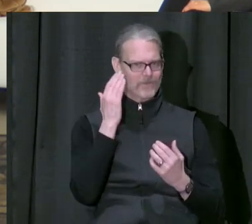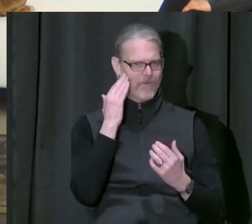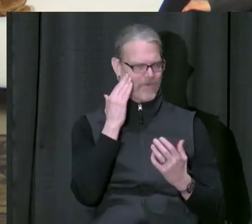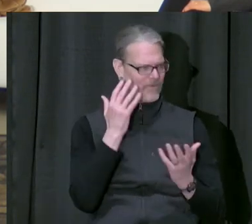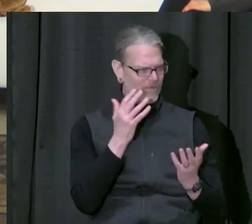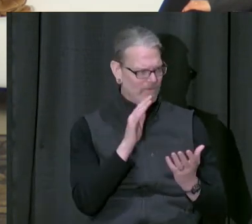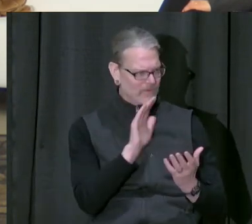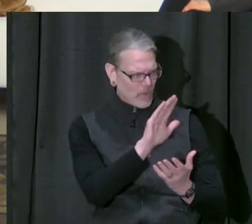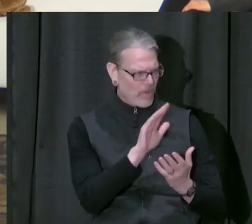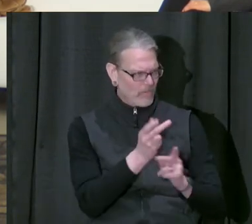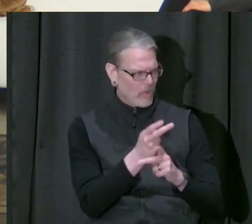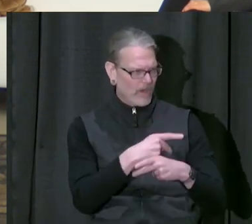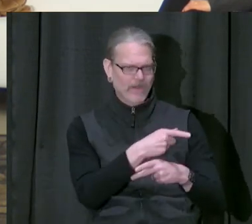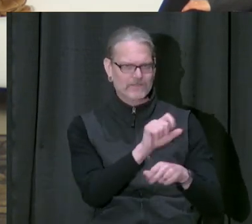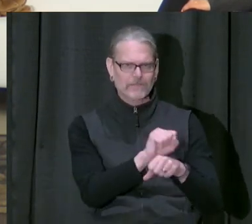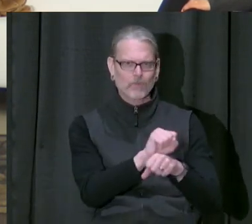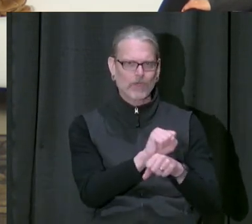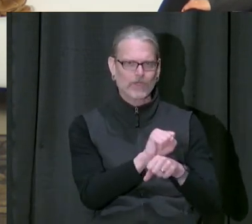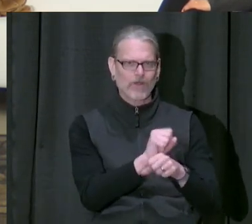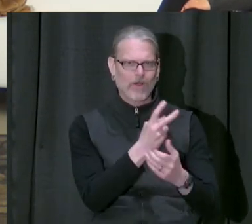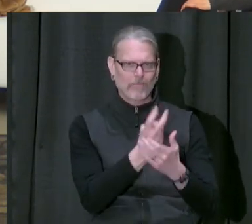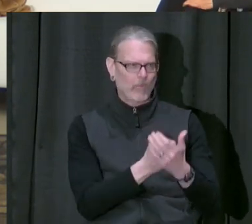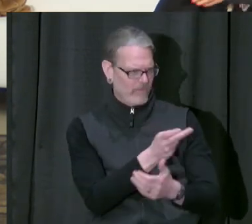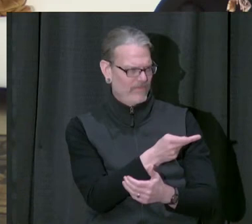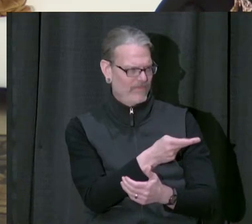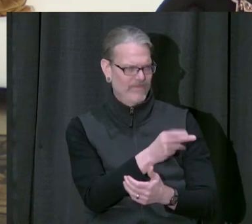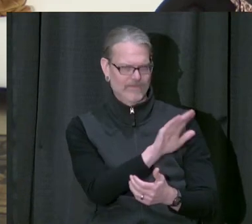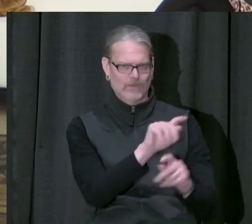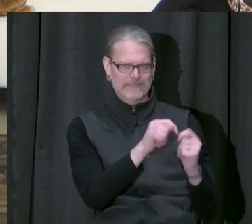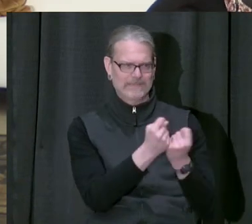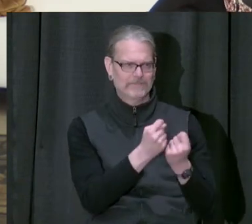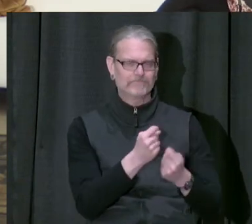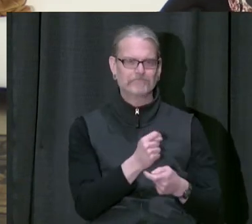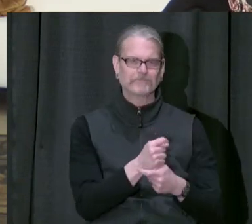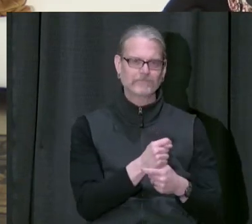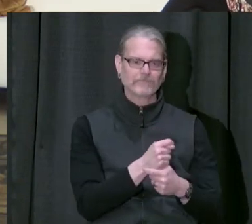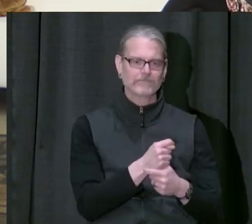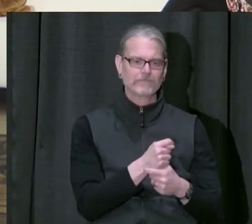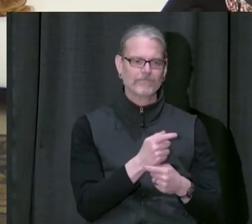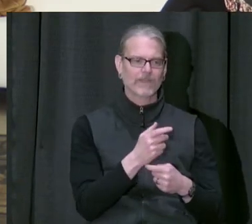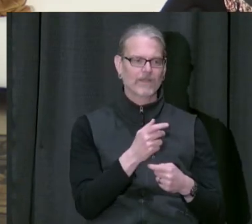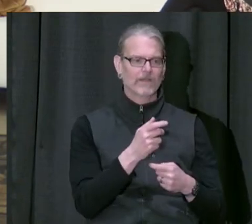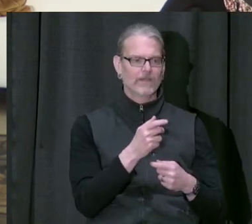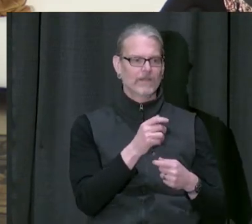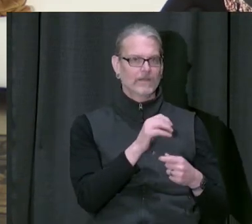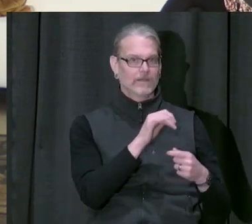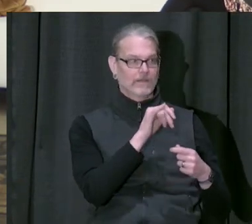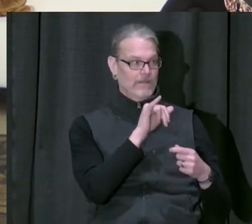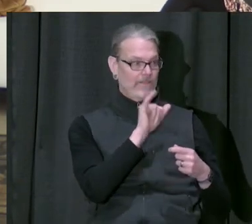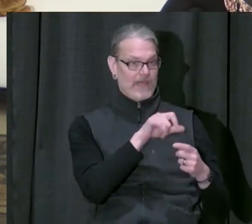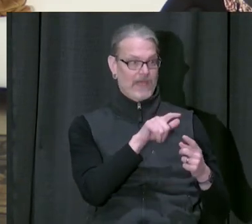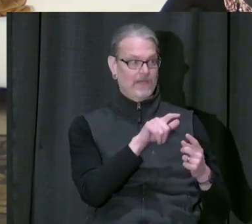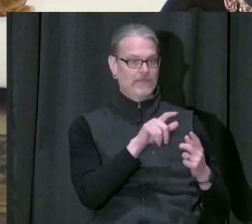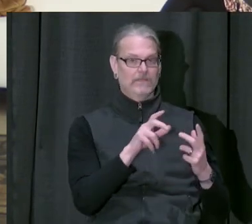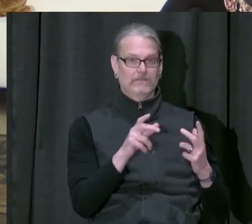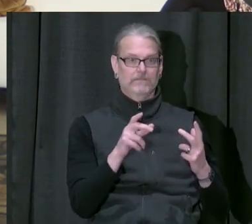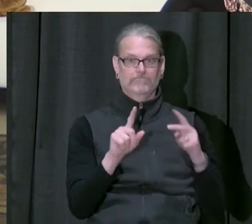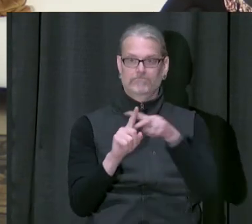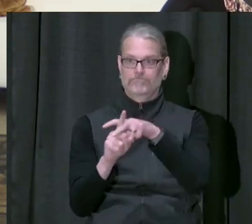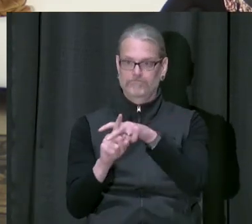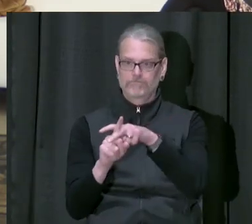of the products that you've been working on in both of your teams that are particularly delightful